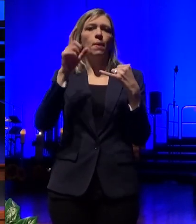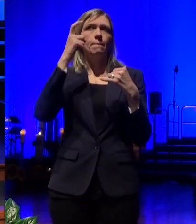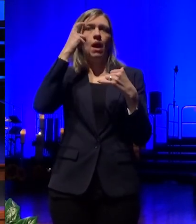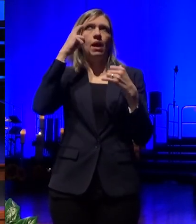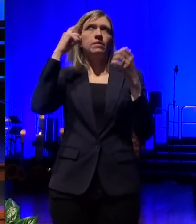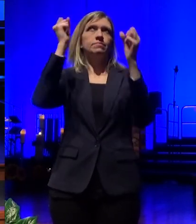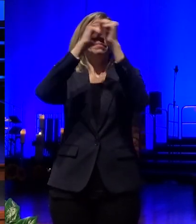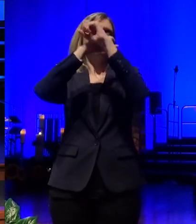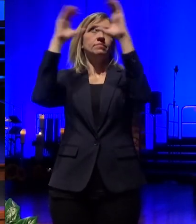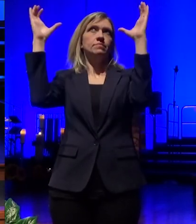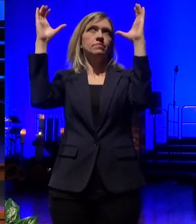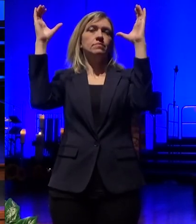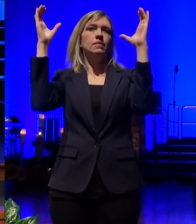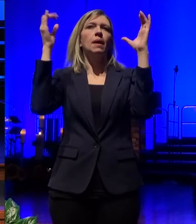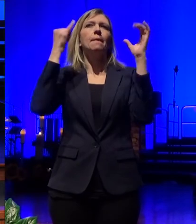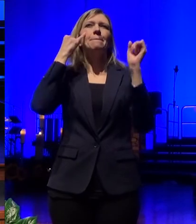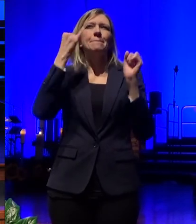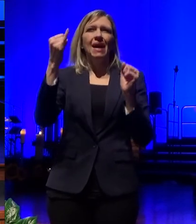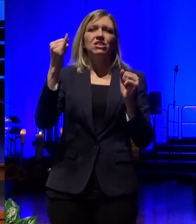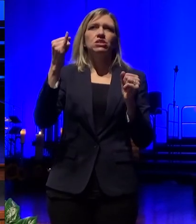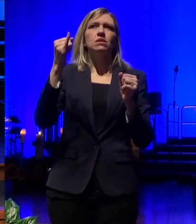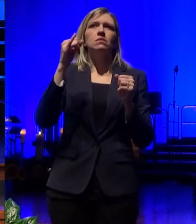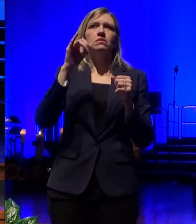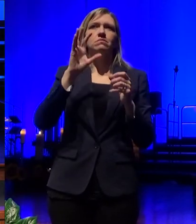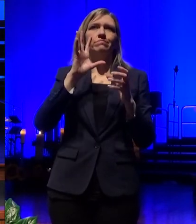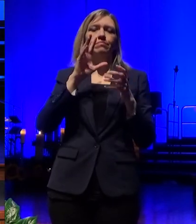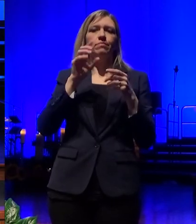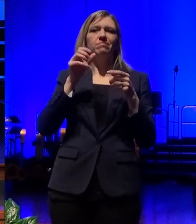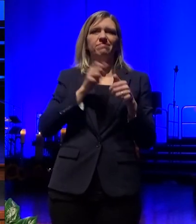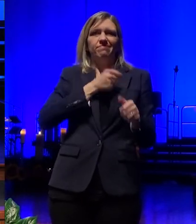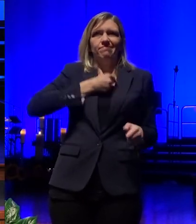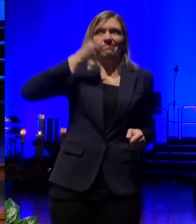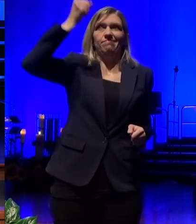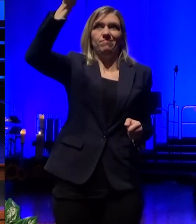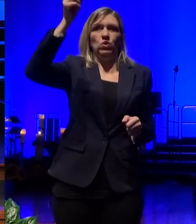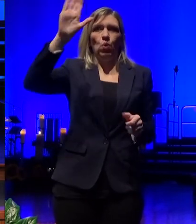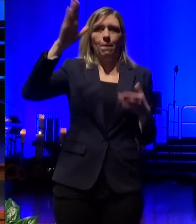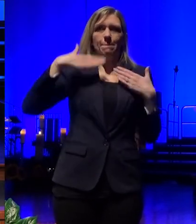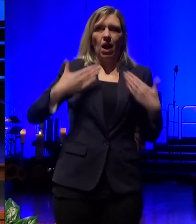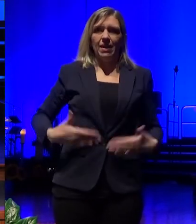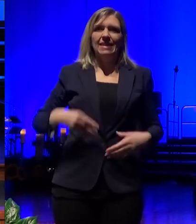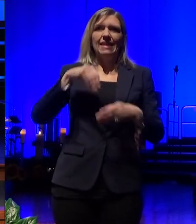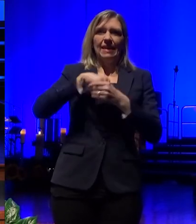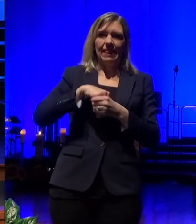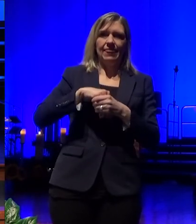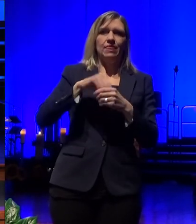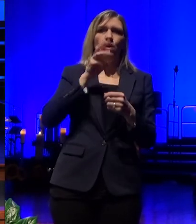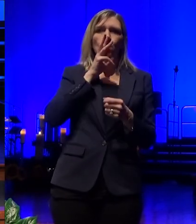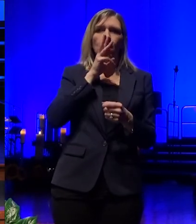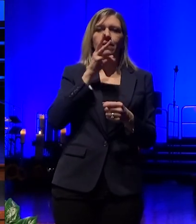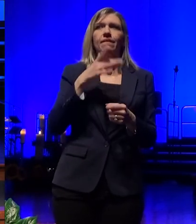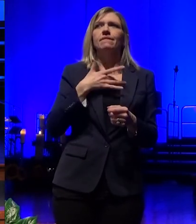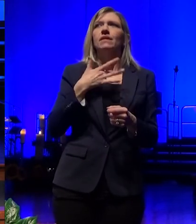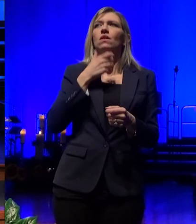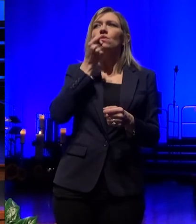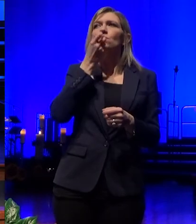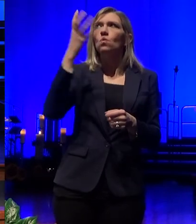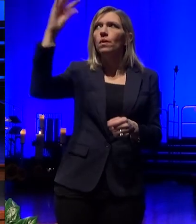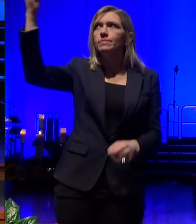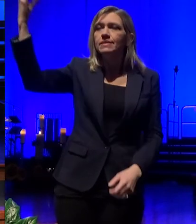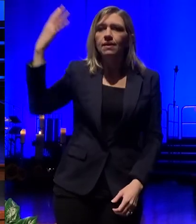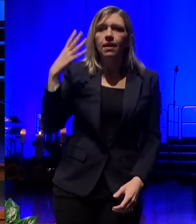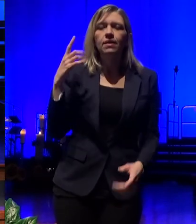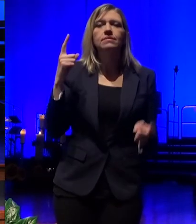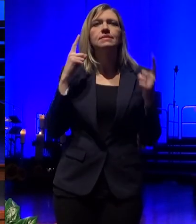your mind's eye and suddenly being in your body on the beach, wherever you are, in the water, Feel the warmth of the sun. Hear